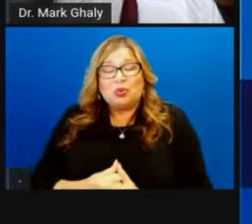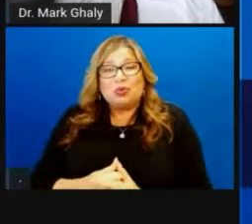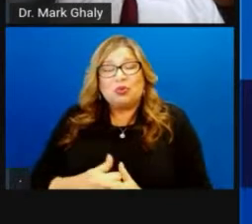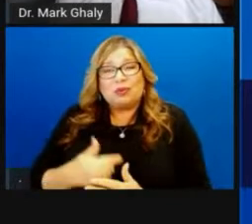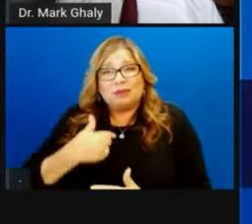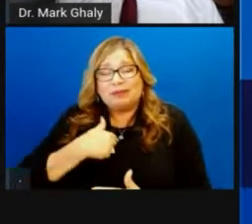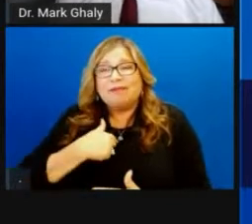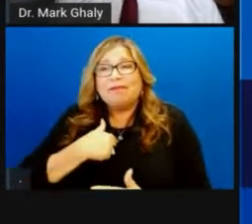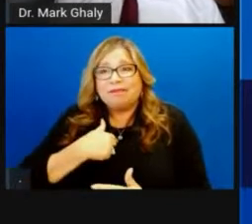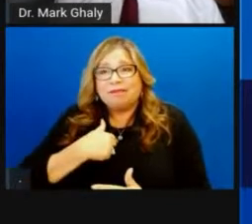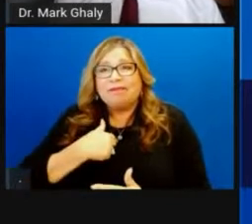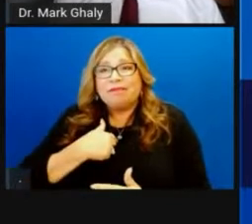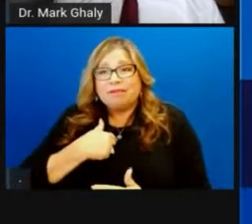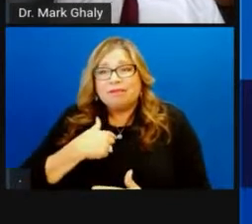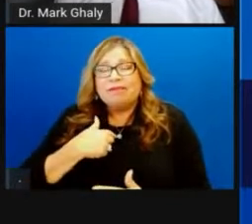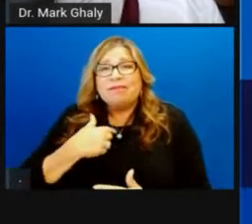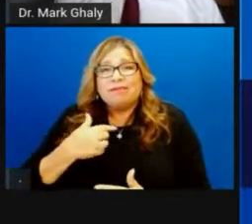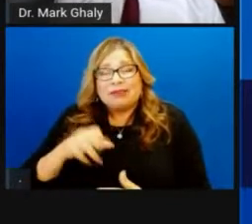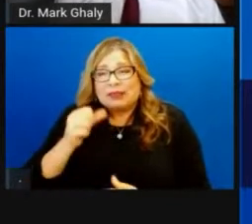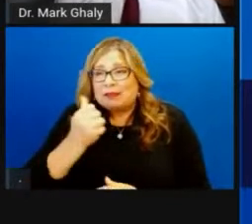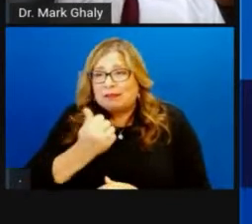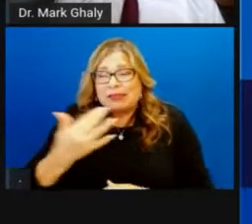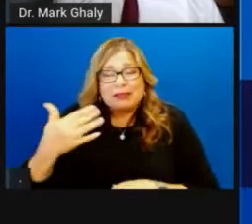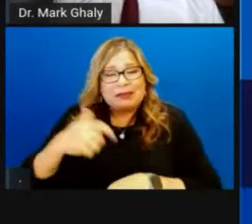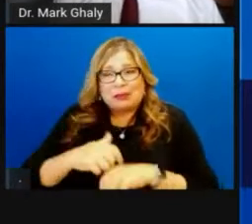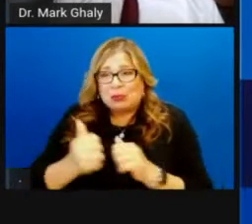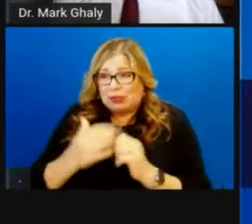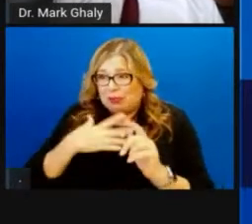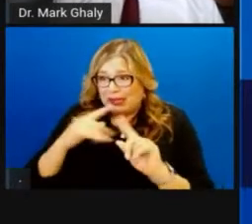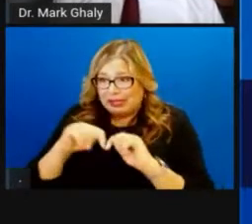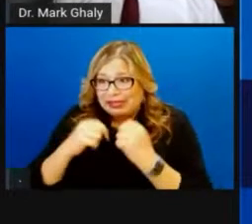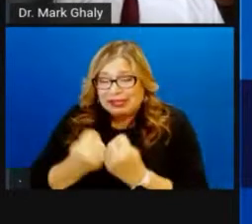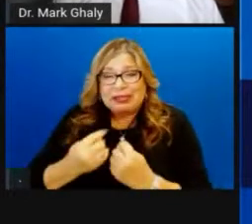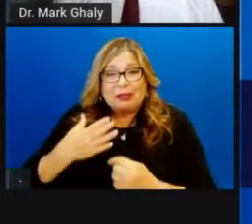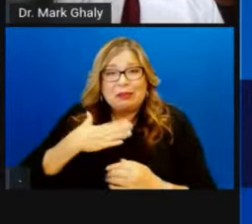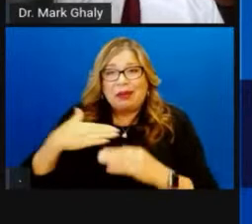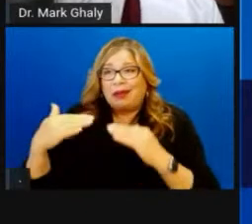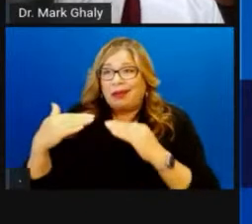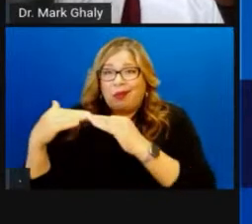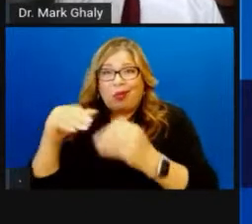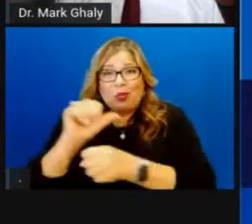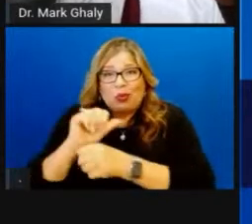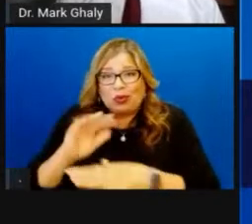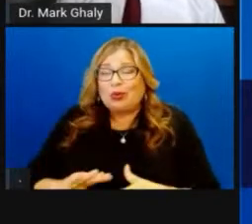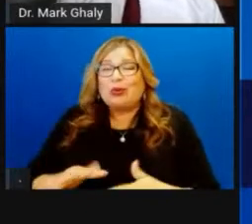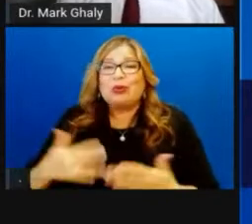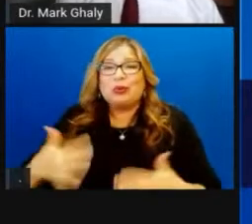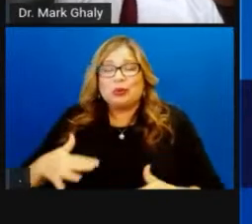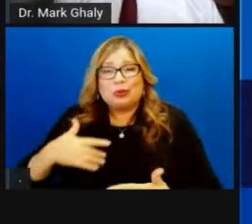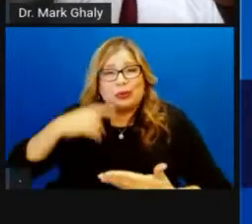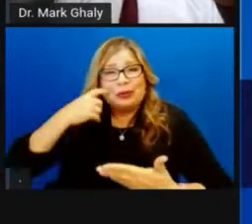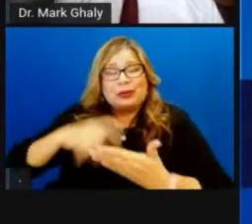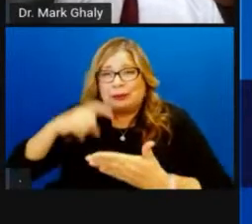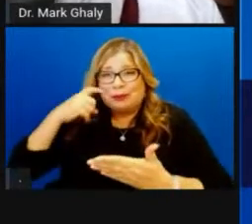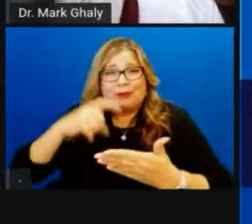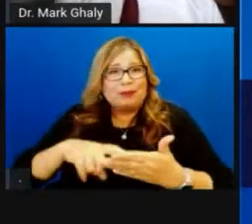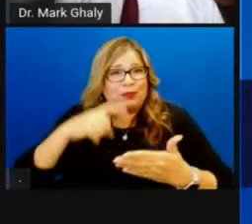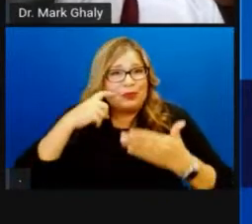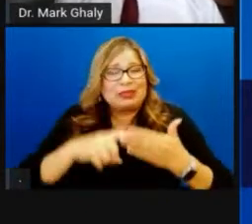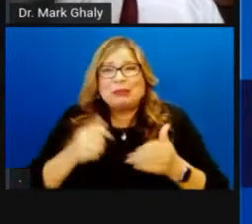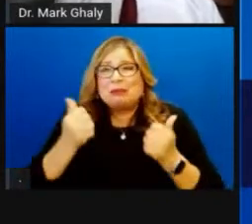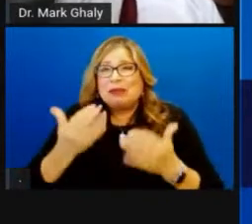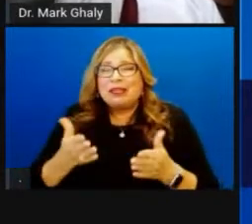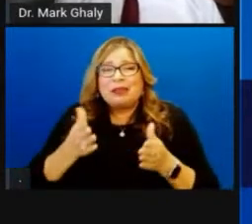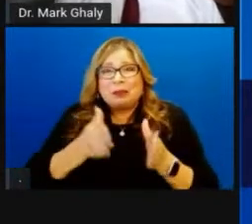moment. I've taken many moments with my team and colleagues to recognize the lives that have been lost. And